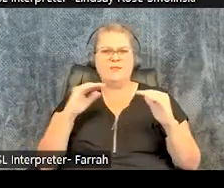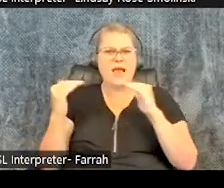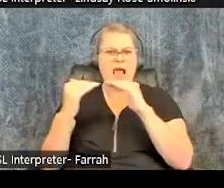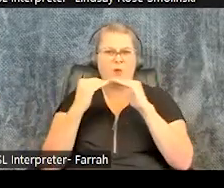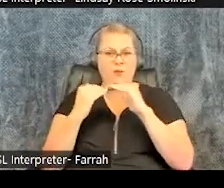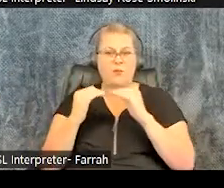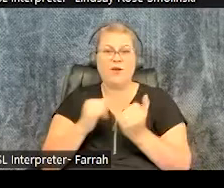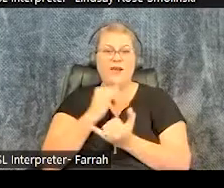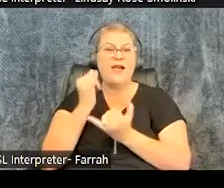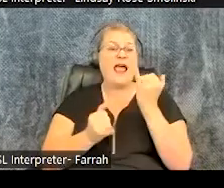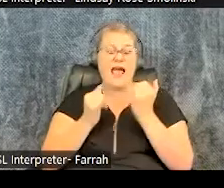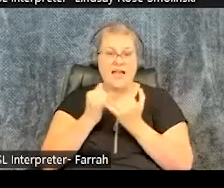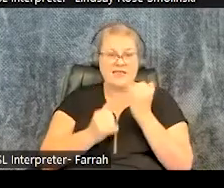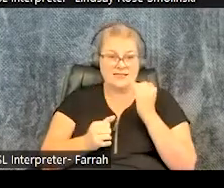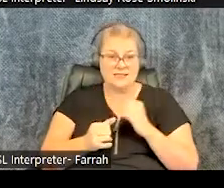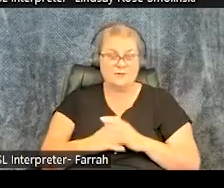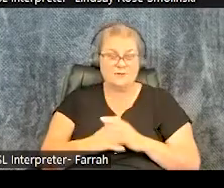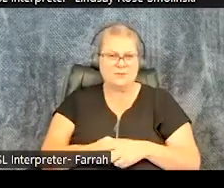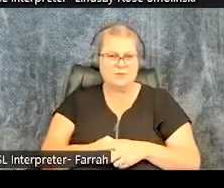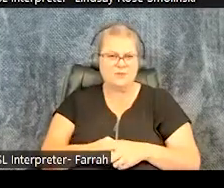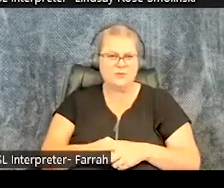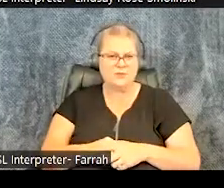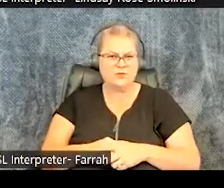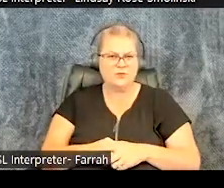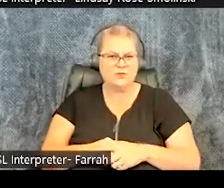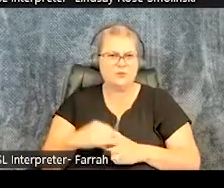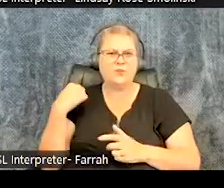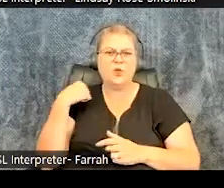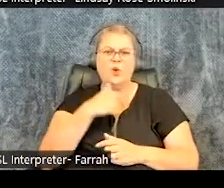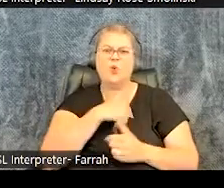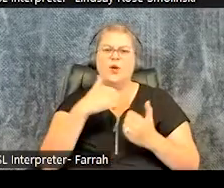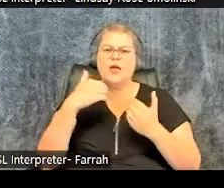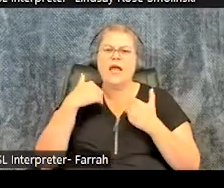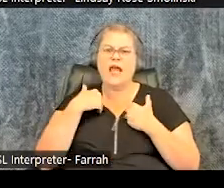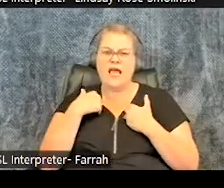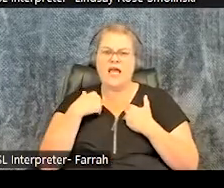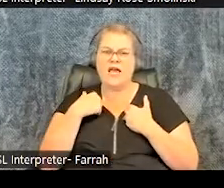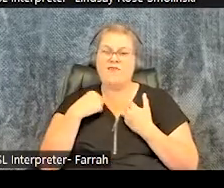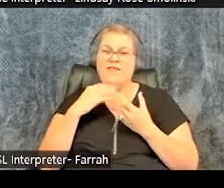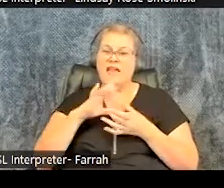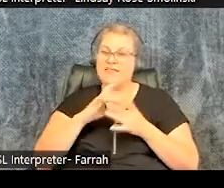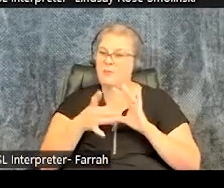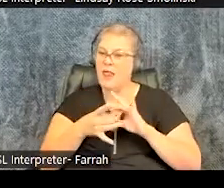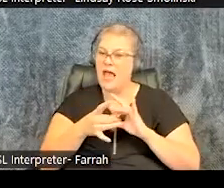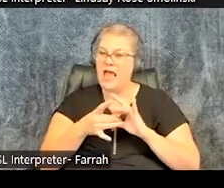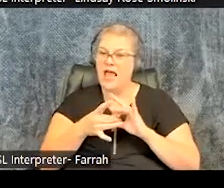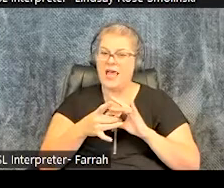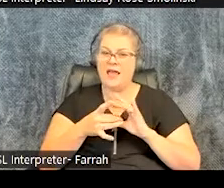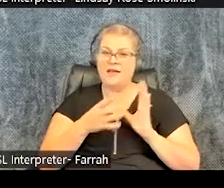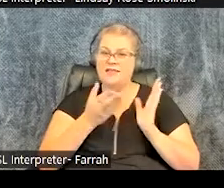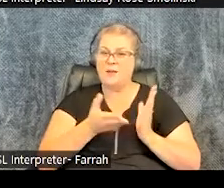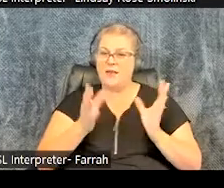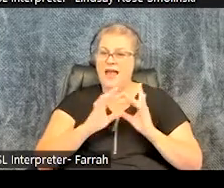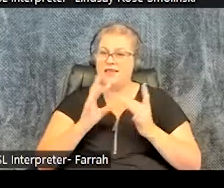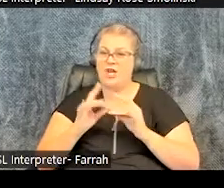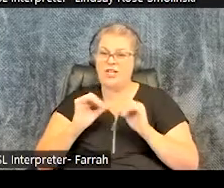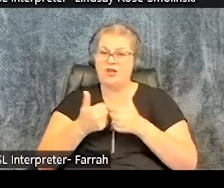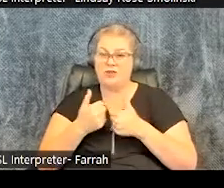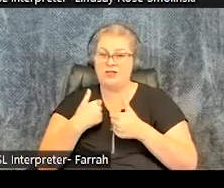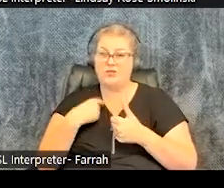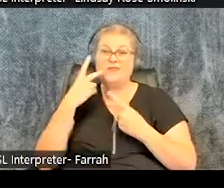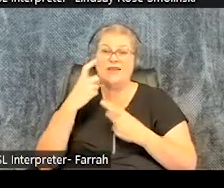thing is that we have a supply chain challenge. I know in glass, we've seen it in aluminum. And if we start to